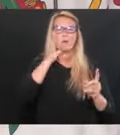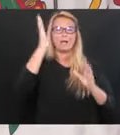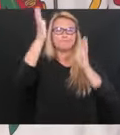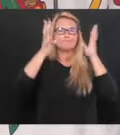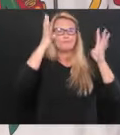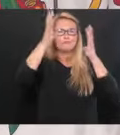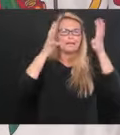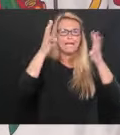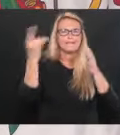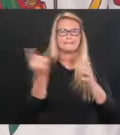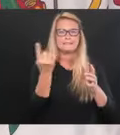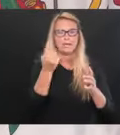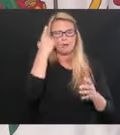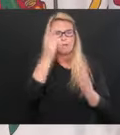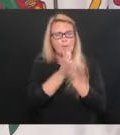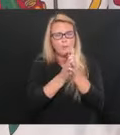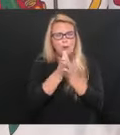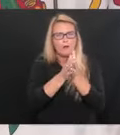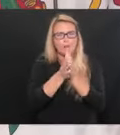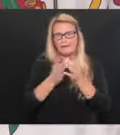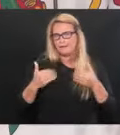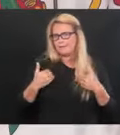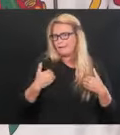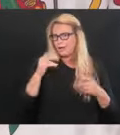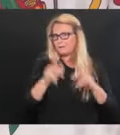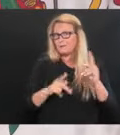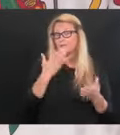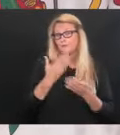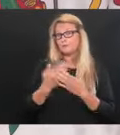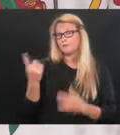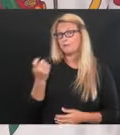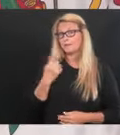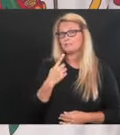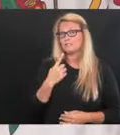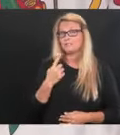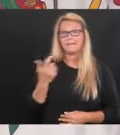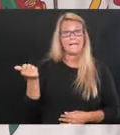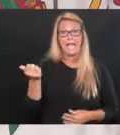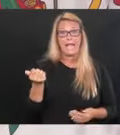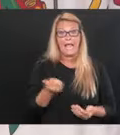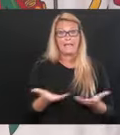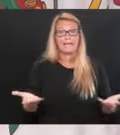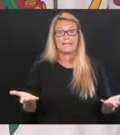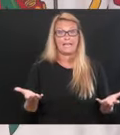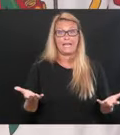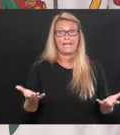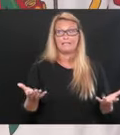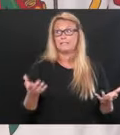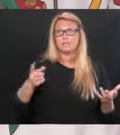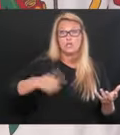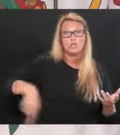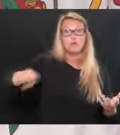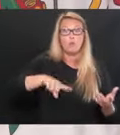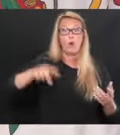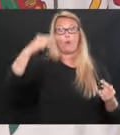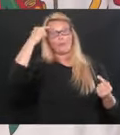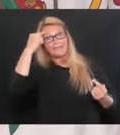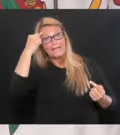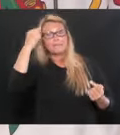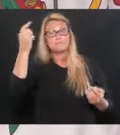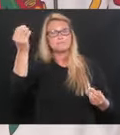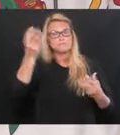and continue to try to motivate people. And Katie, thanks for the question. Anything the broadcasters, anybody can do to help,